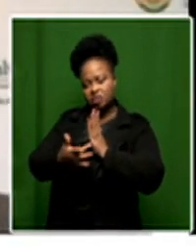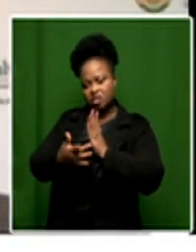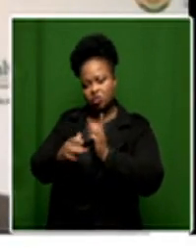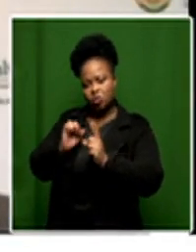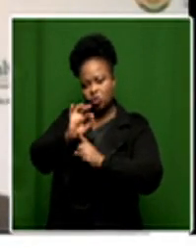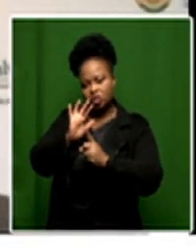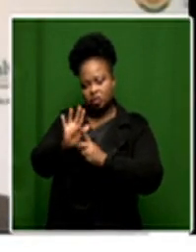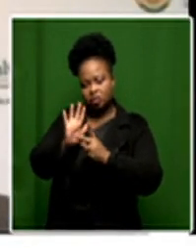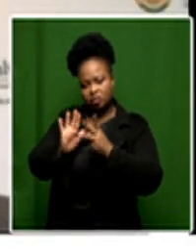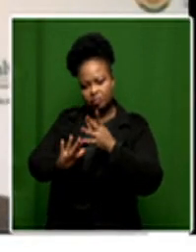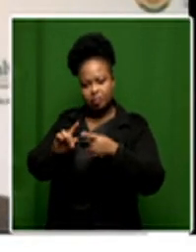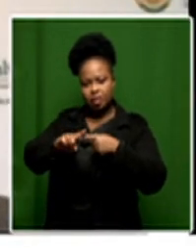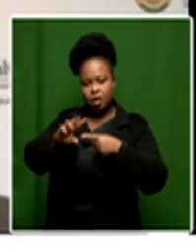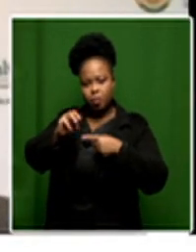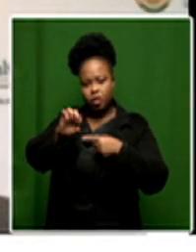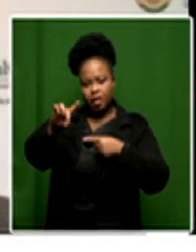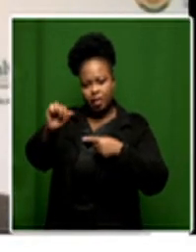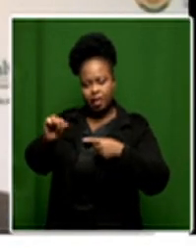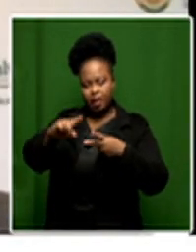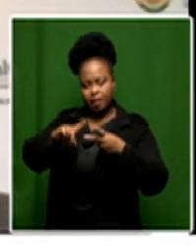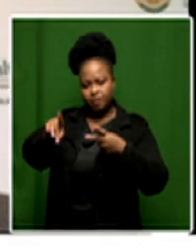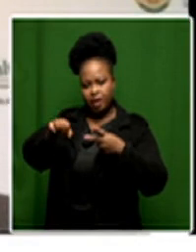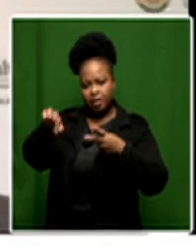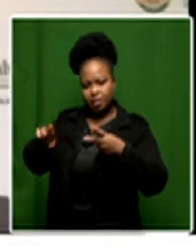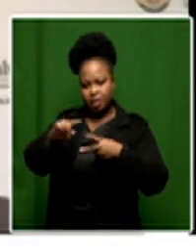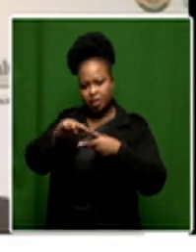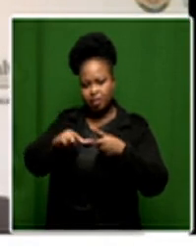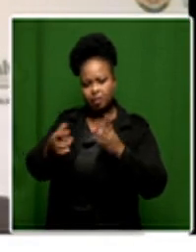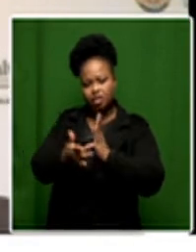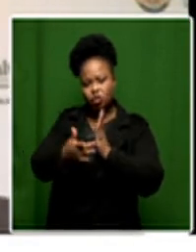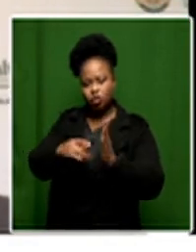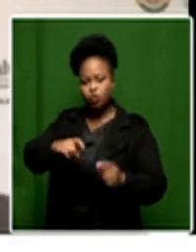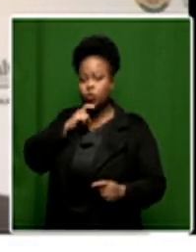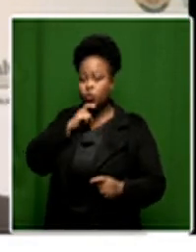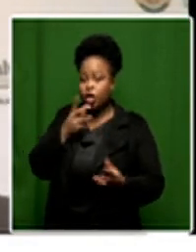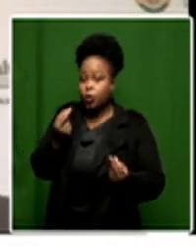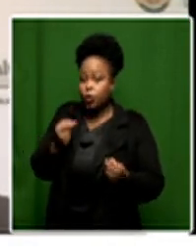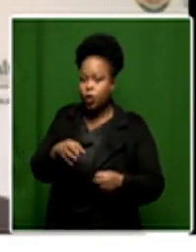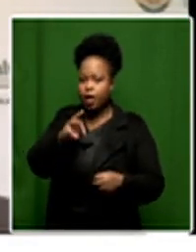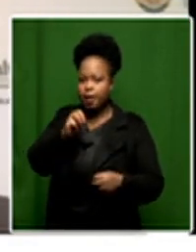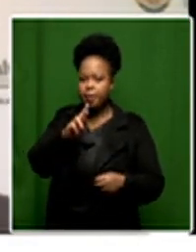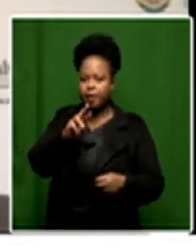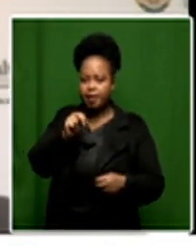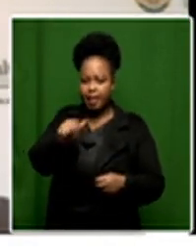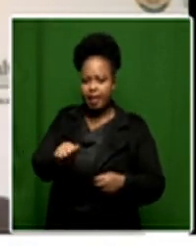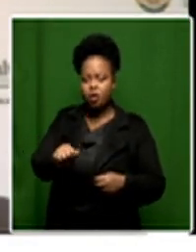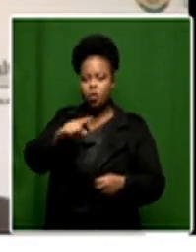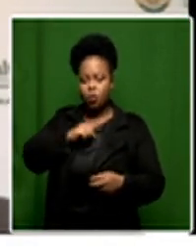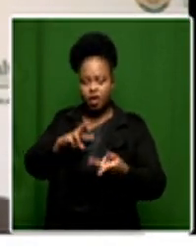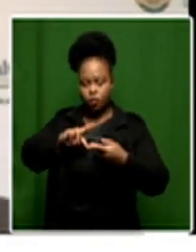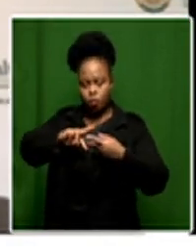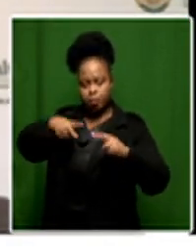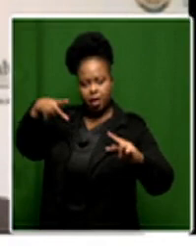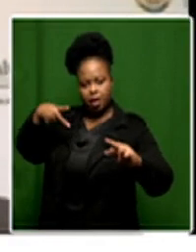The Moderna and Pfizer are based on a new technology which is called mRNA, which is kind of messenger